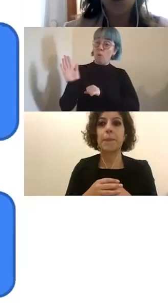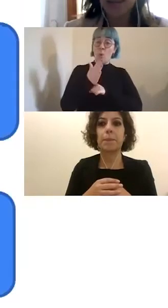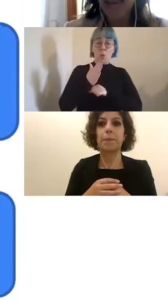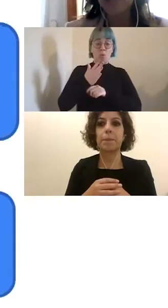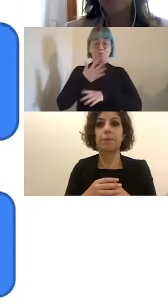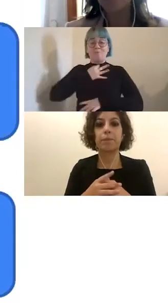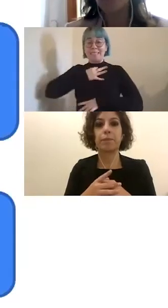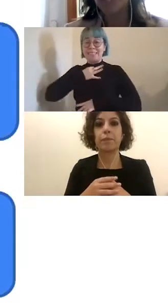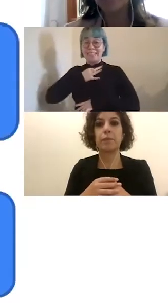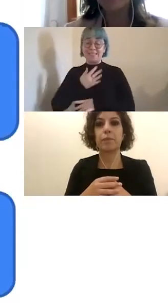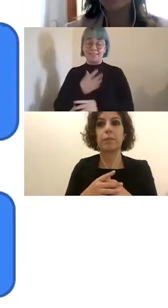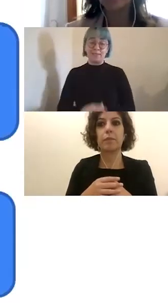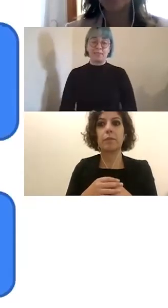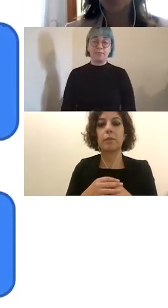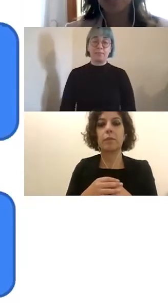risks.